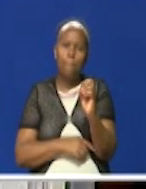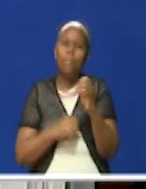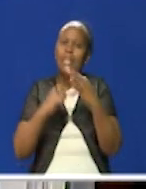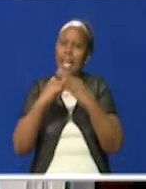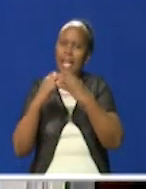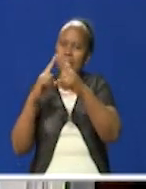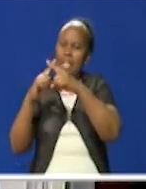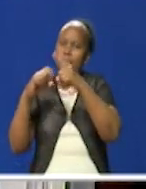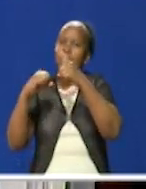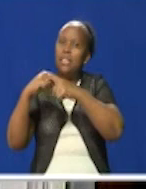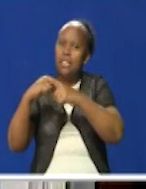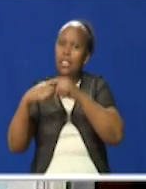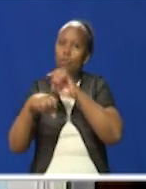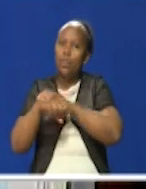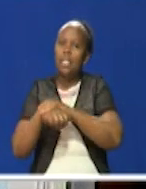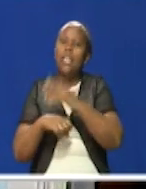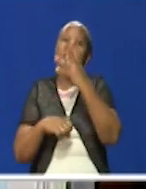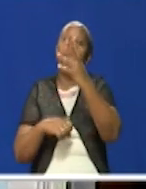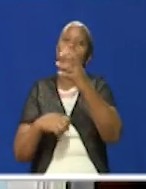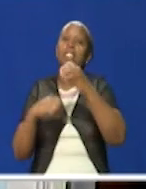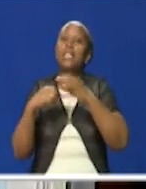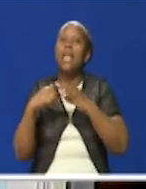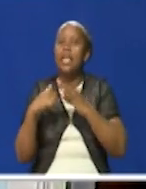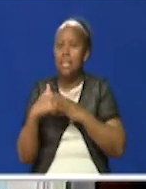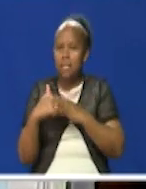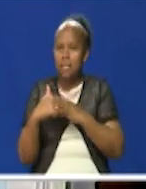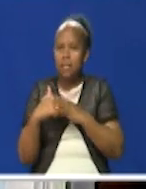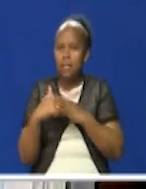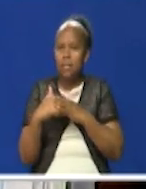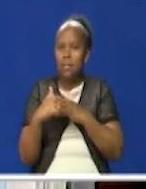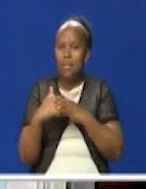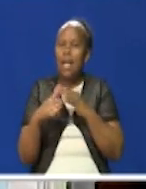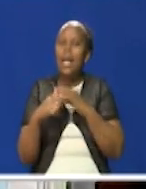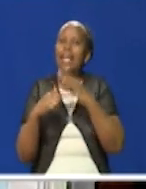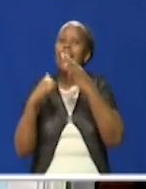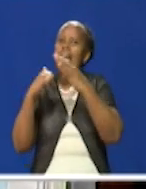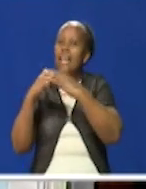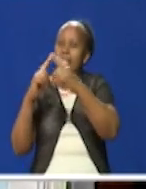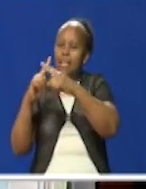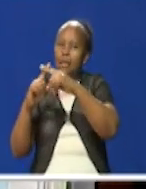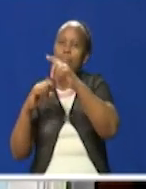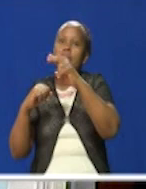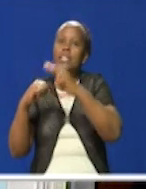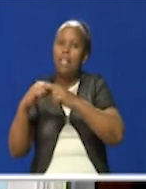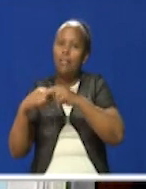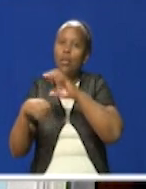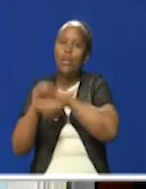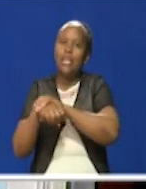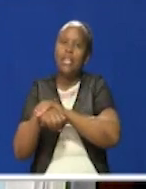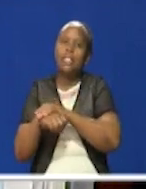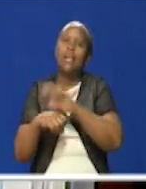8 times 6 will give us 48. And 8 by 7 will give